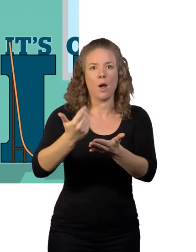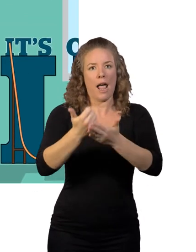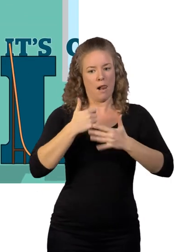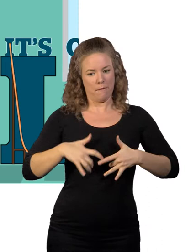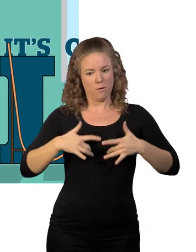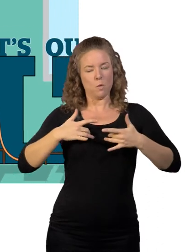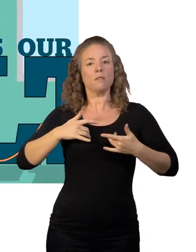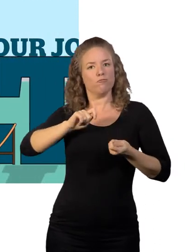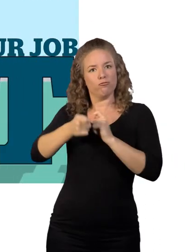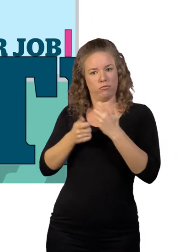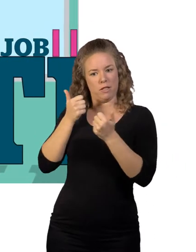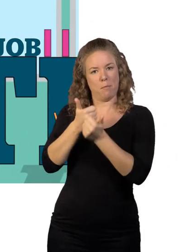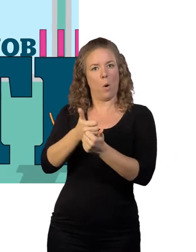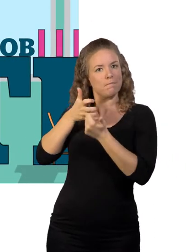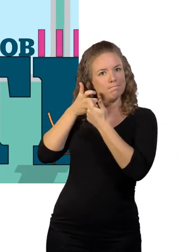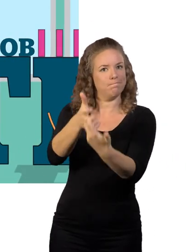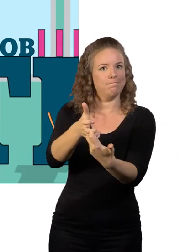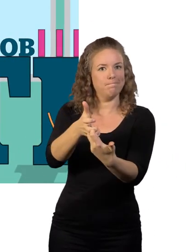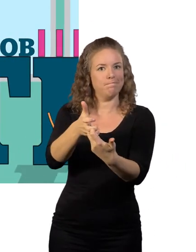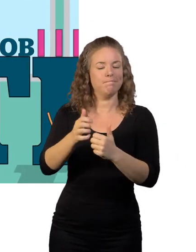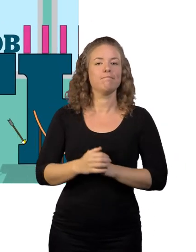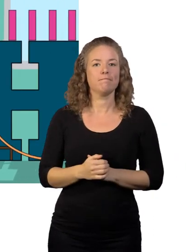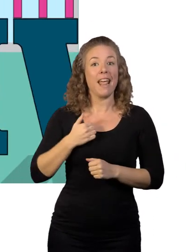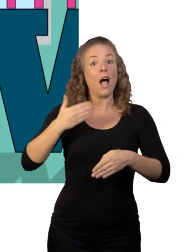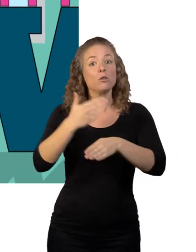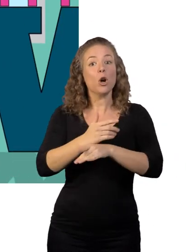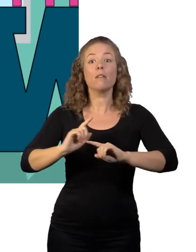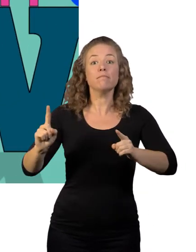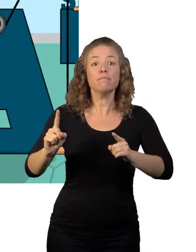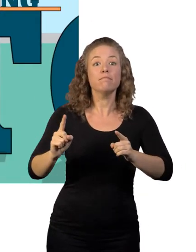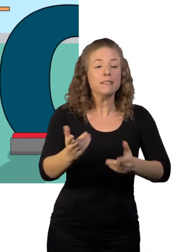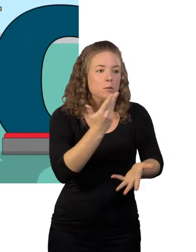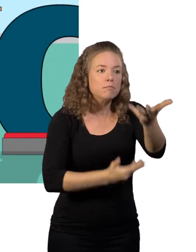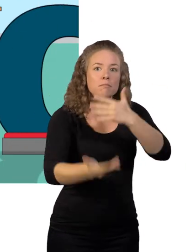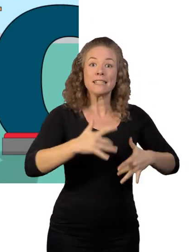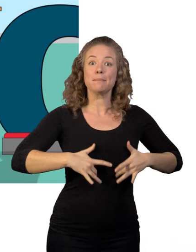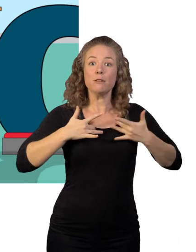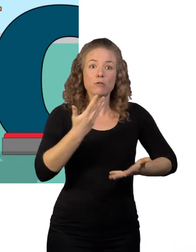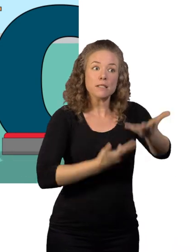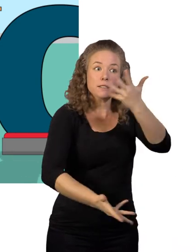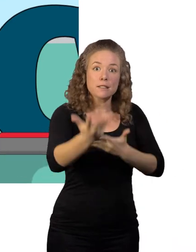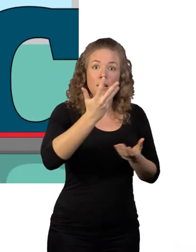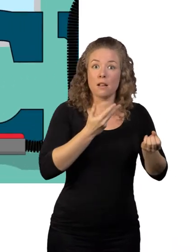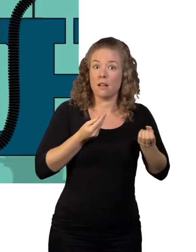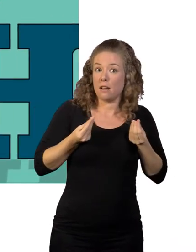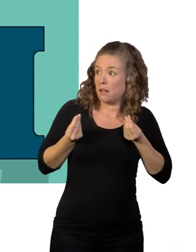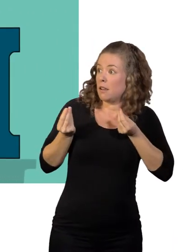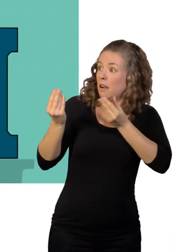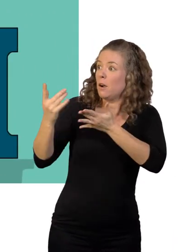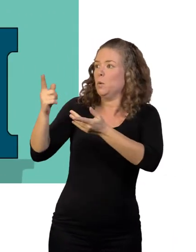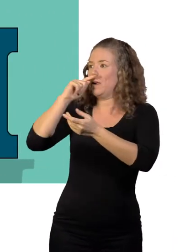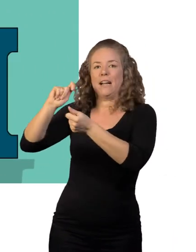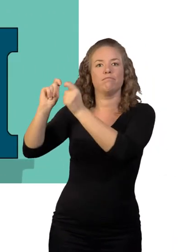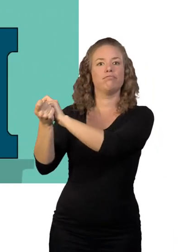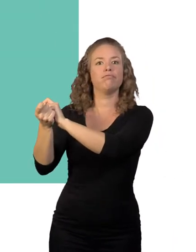views shape the support you need. It's our job to listen to people's experiences, sharing their views with those who can do